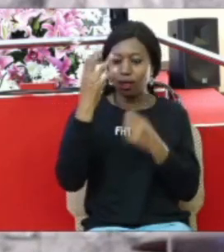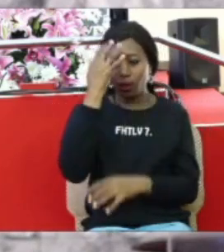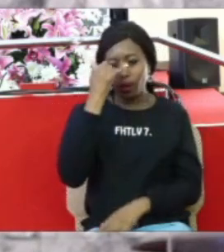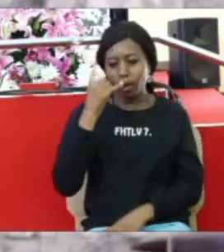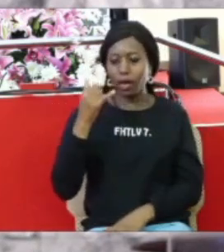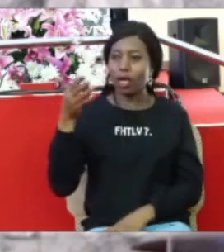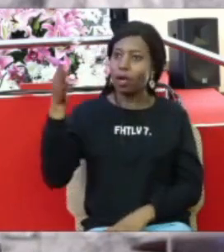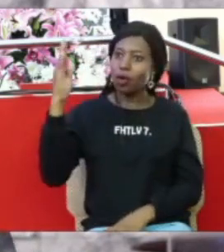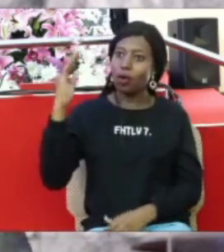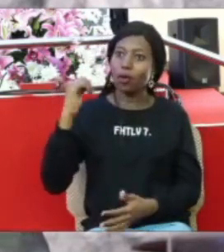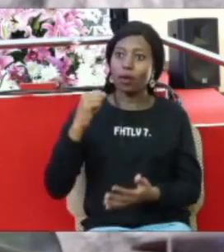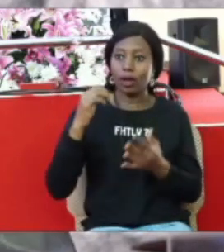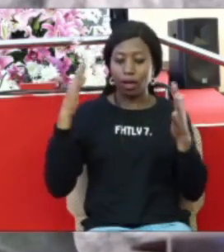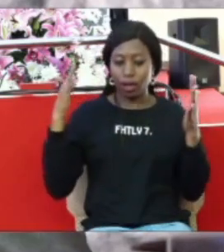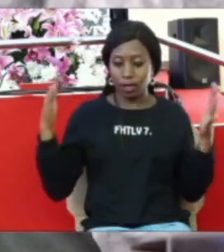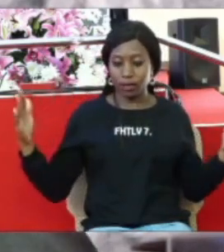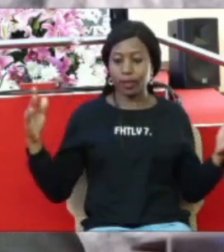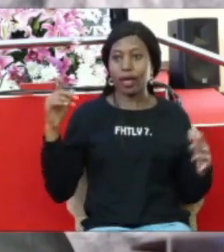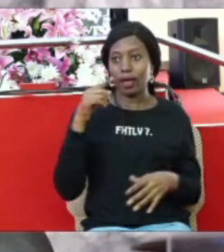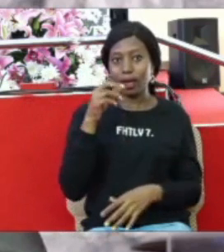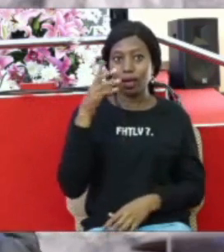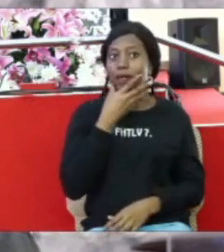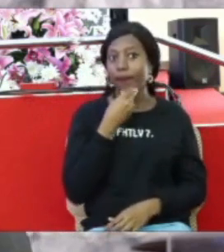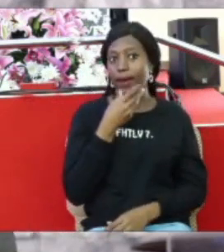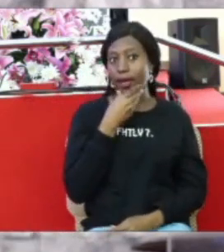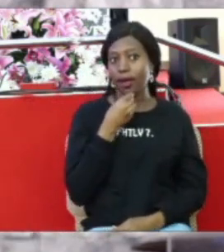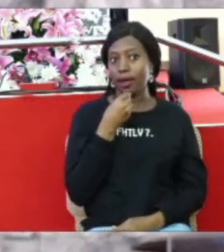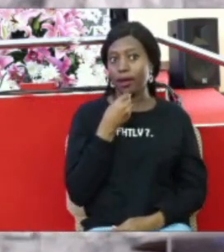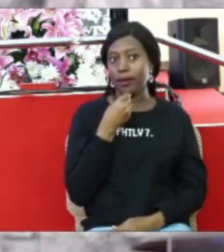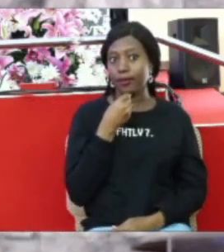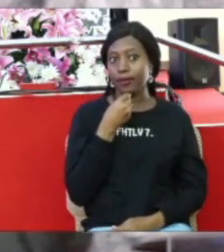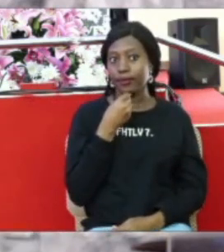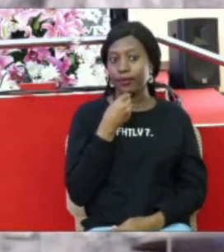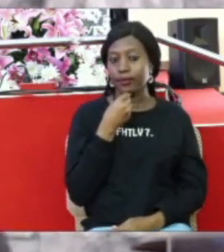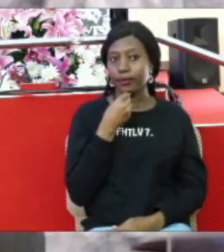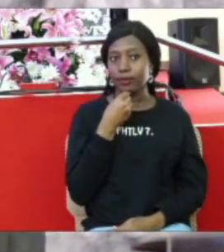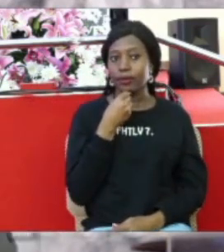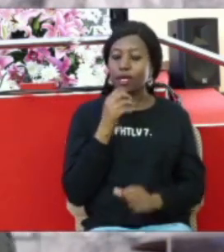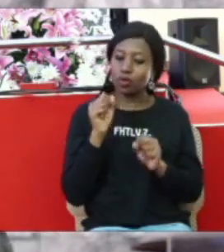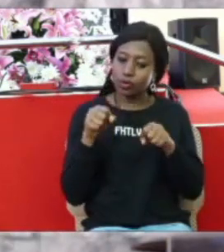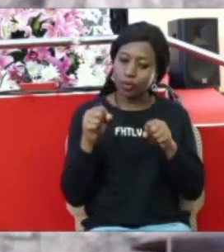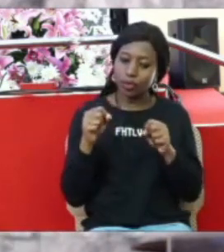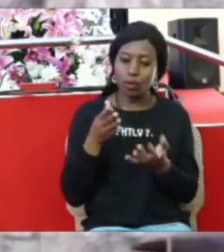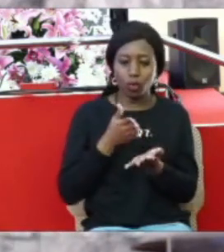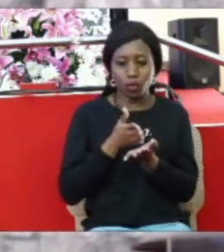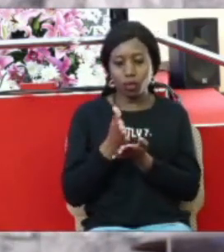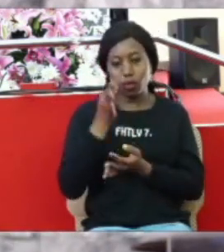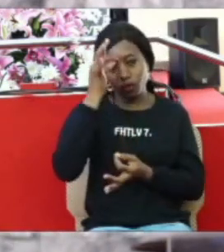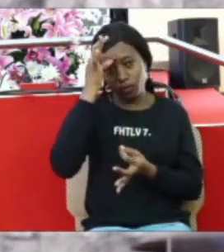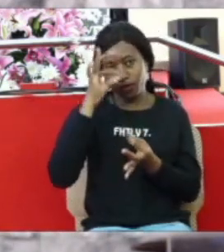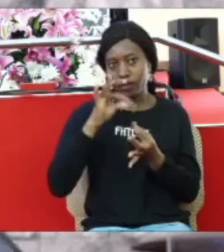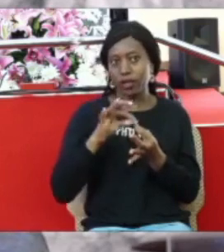God intervened on his behalf, and it was all made possible by faith that he